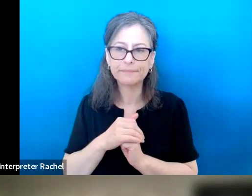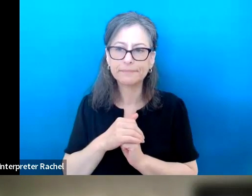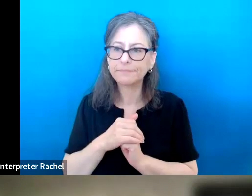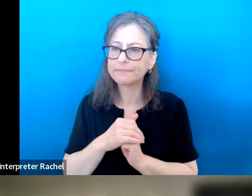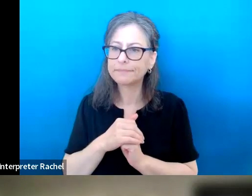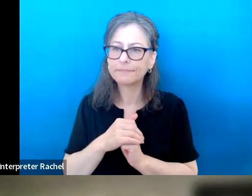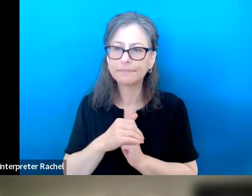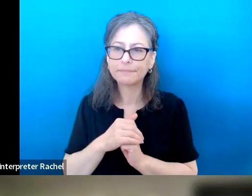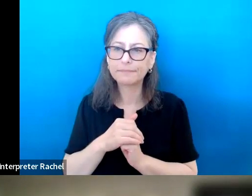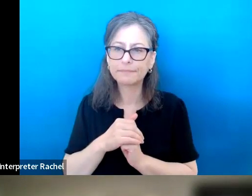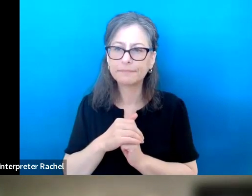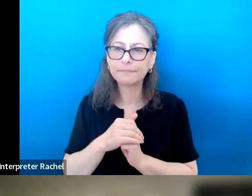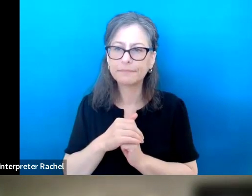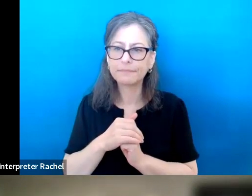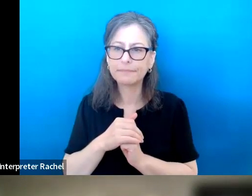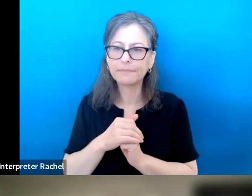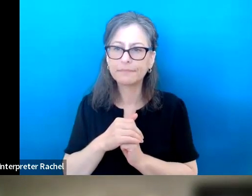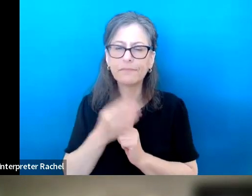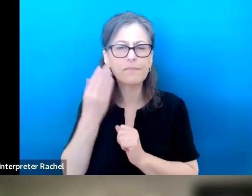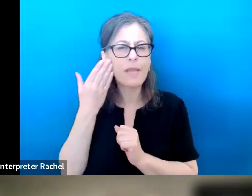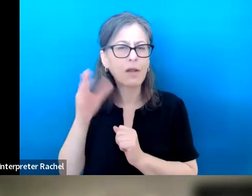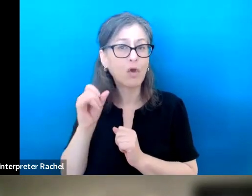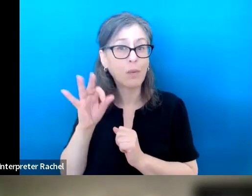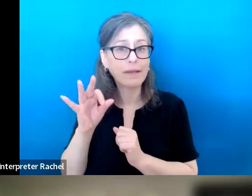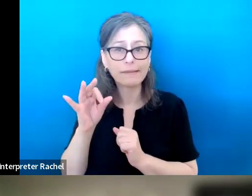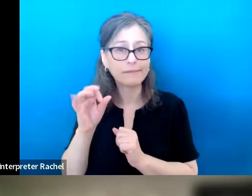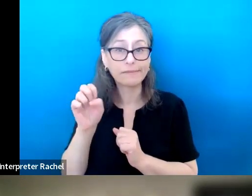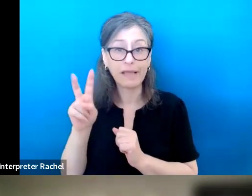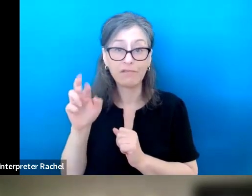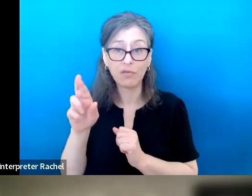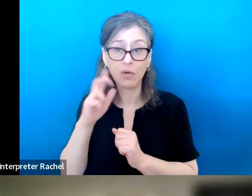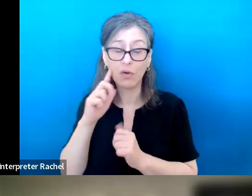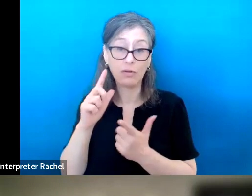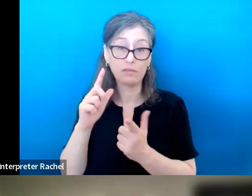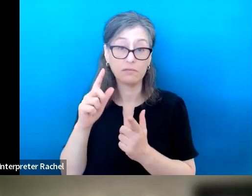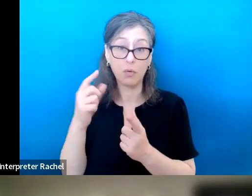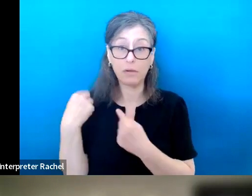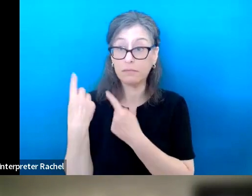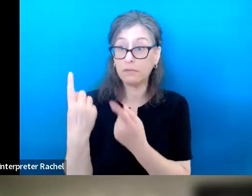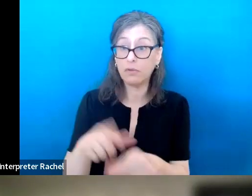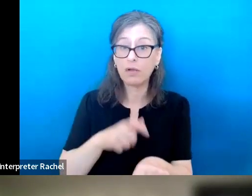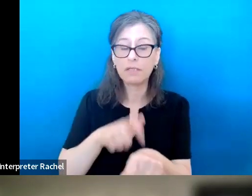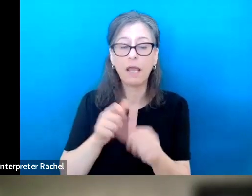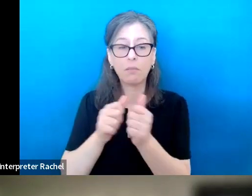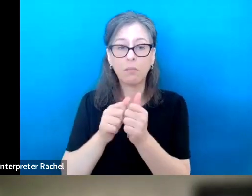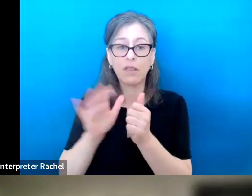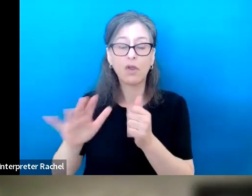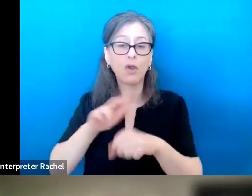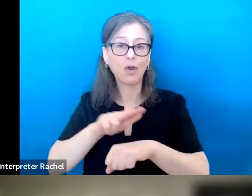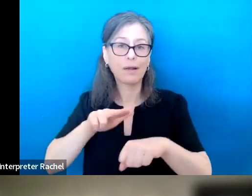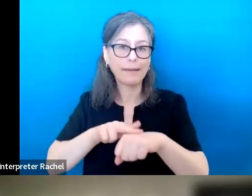she's ever, or at least not for quite a while, she hasn't done anything in her native accent. Oh, she and has.